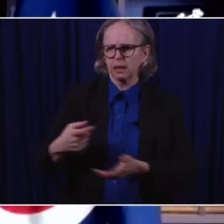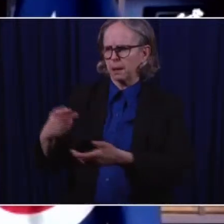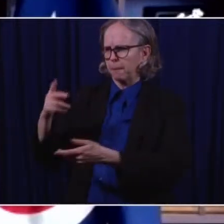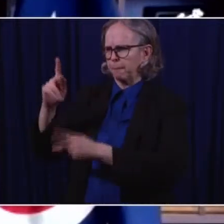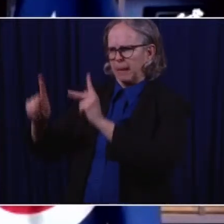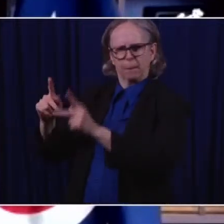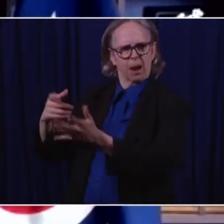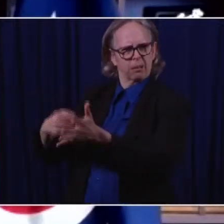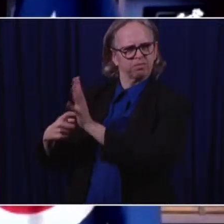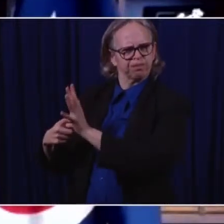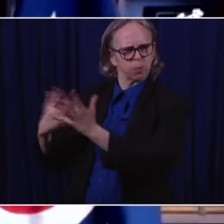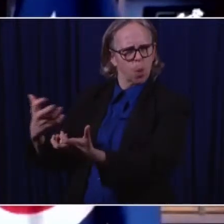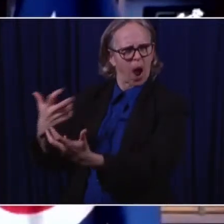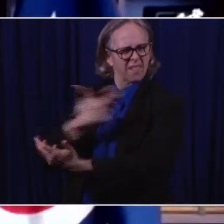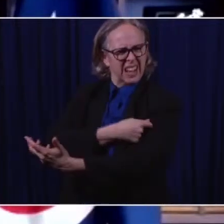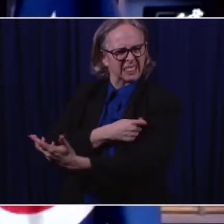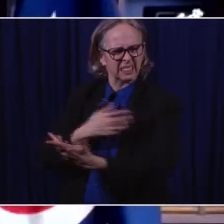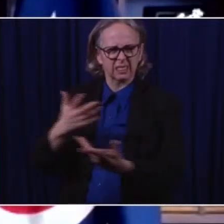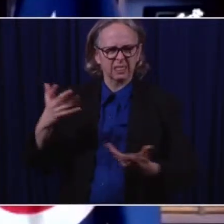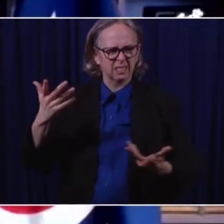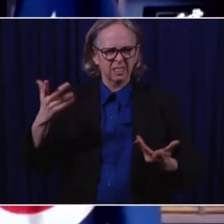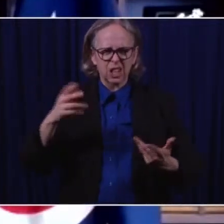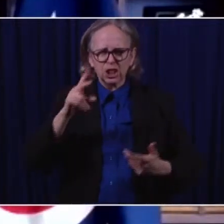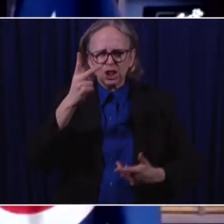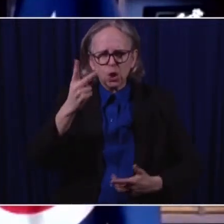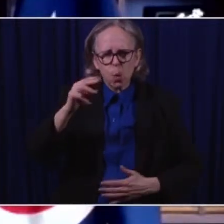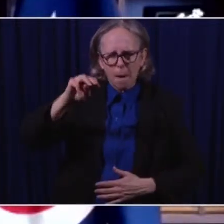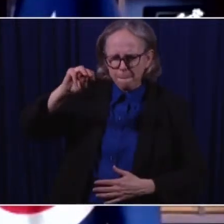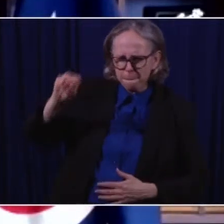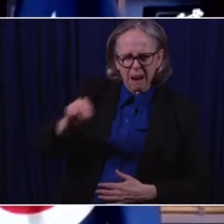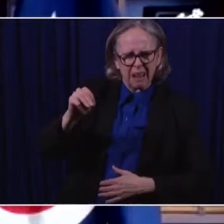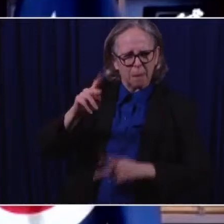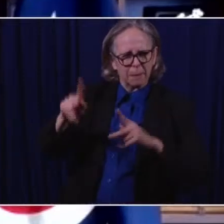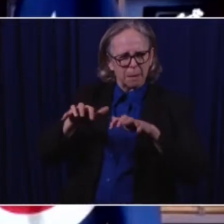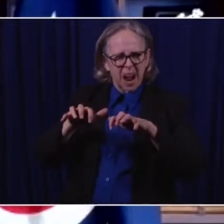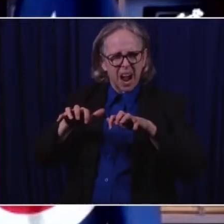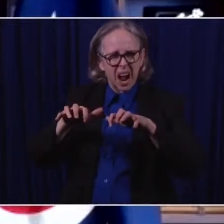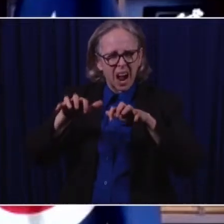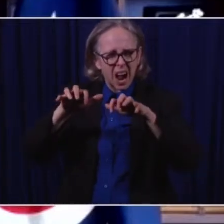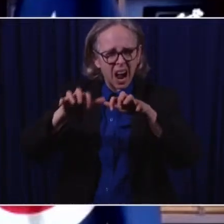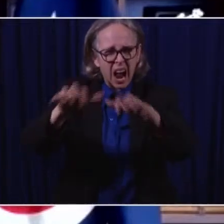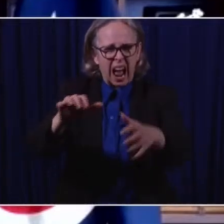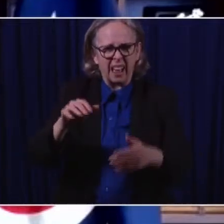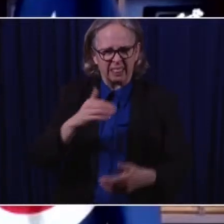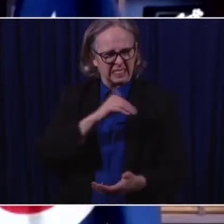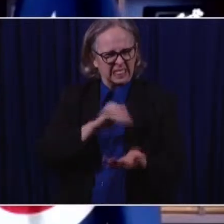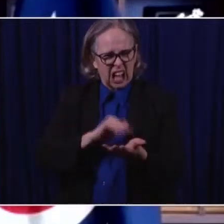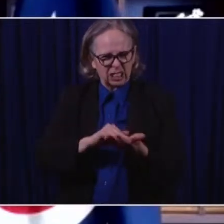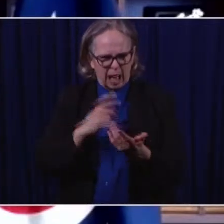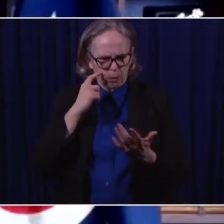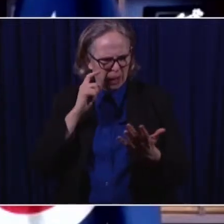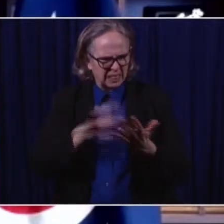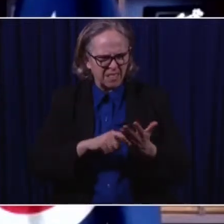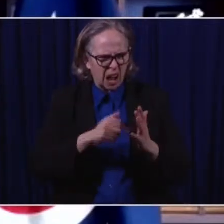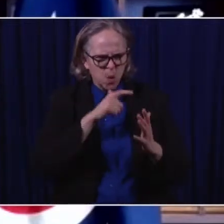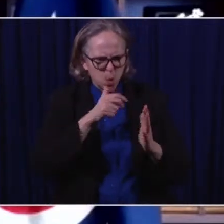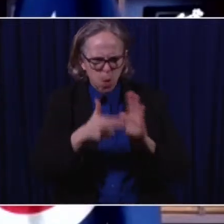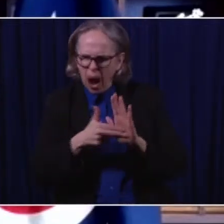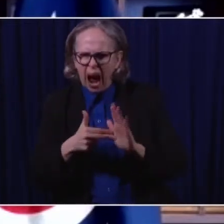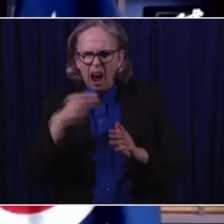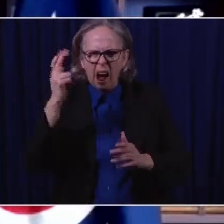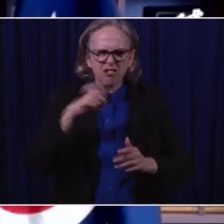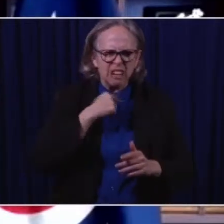professionals as being high risk, as people who need the vaccine first. And when you're getting 150,000